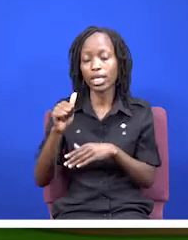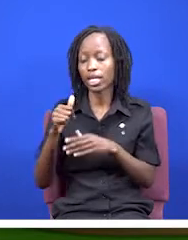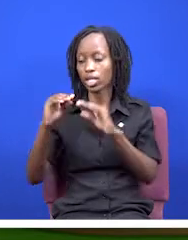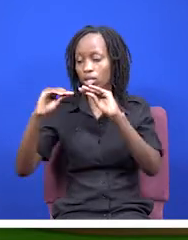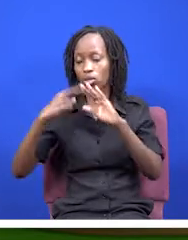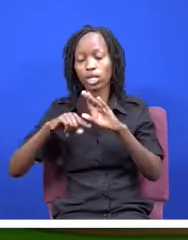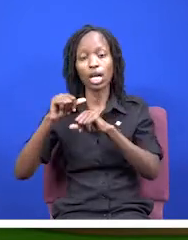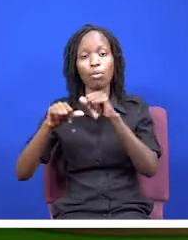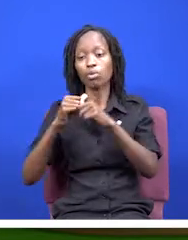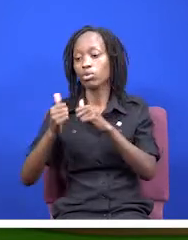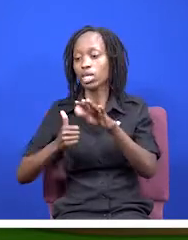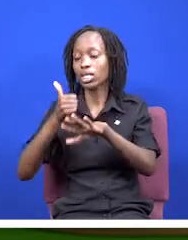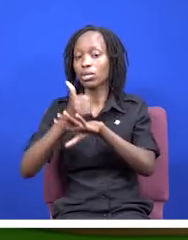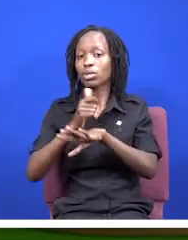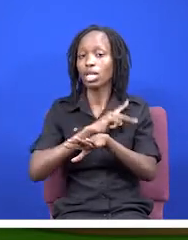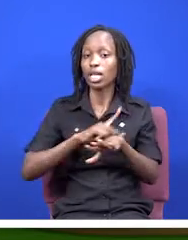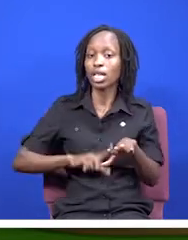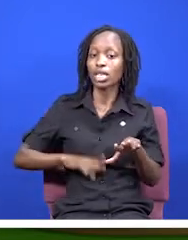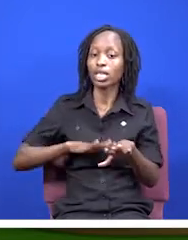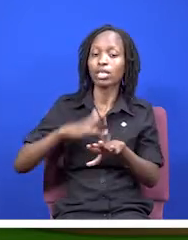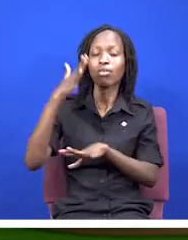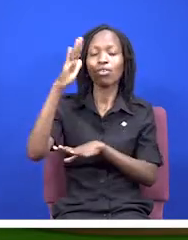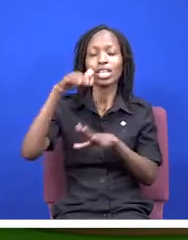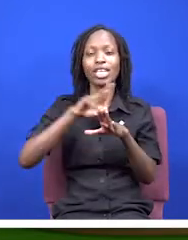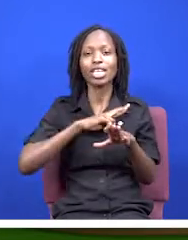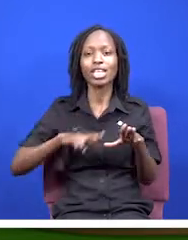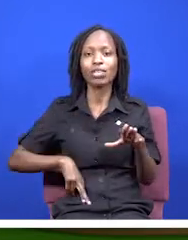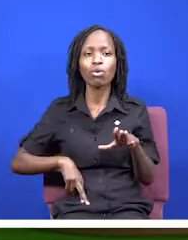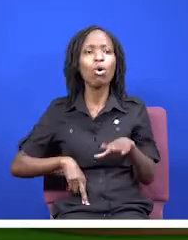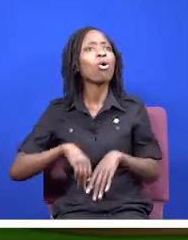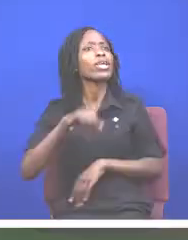about establishing the kingdom of God in religion.